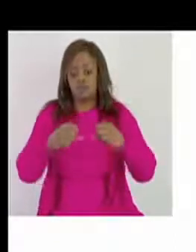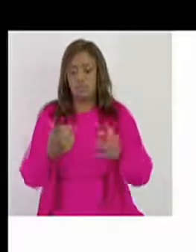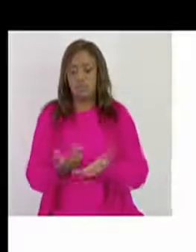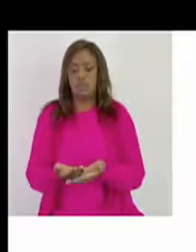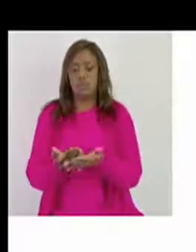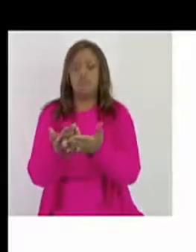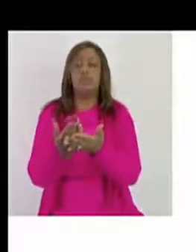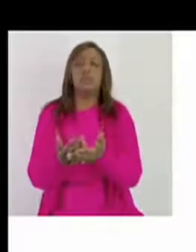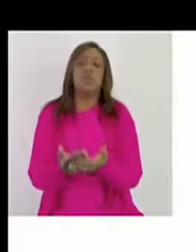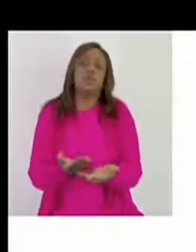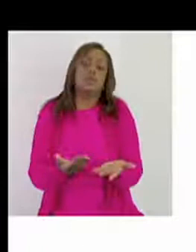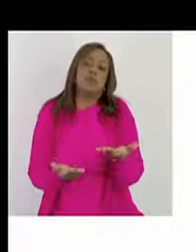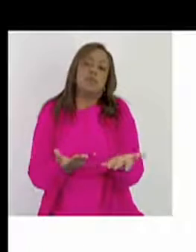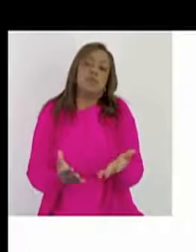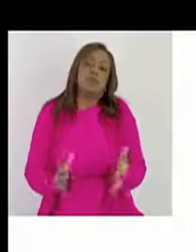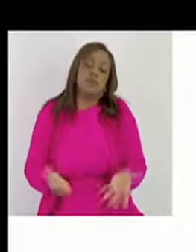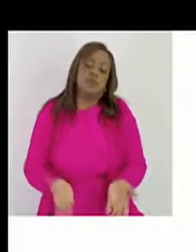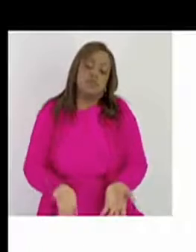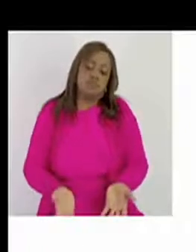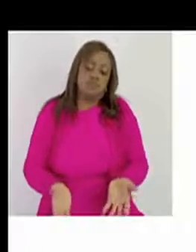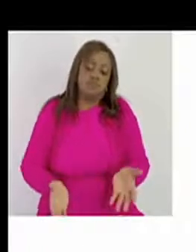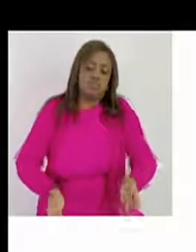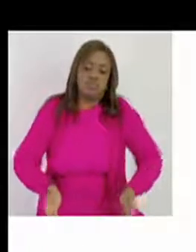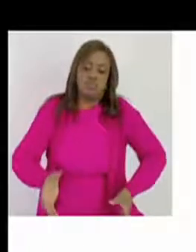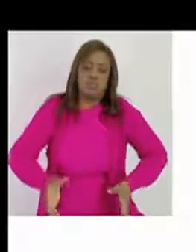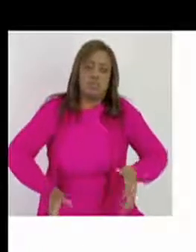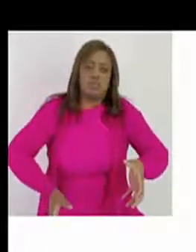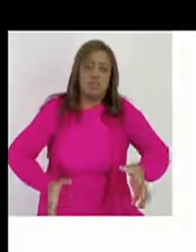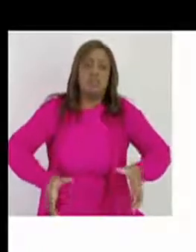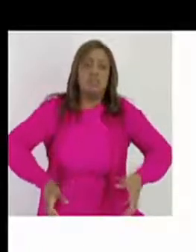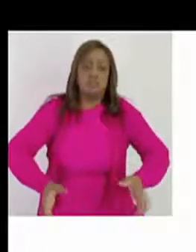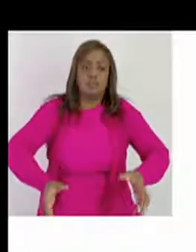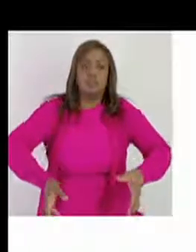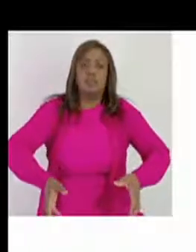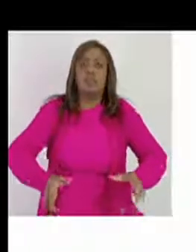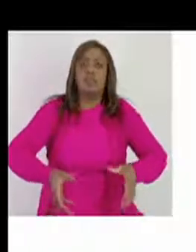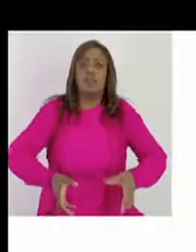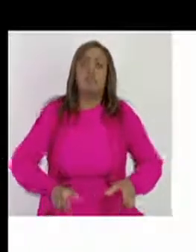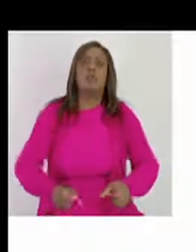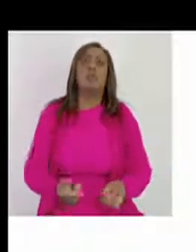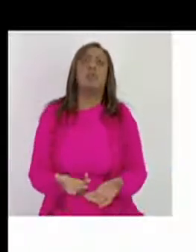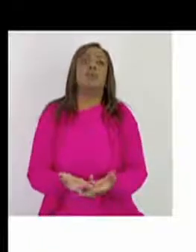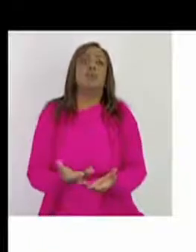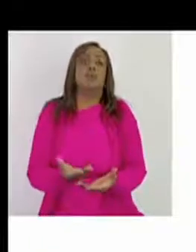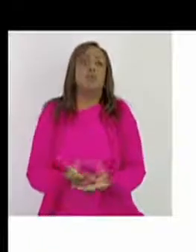means pushing a wheelchair around or helping them get into a car.